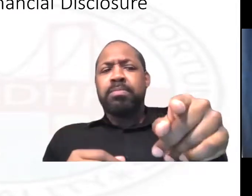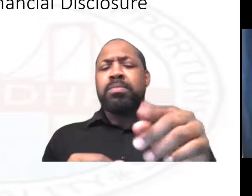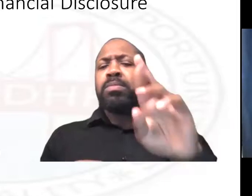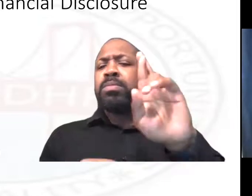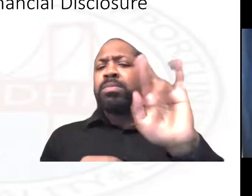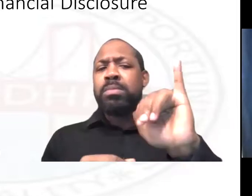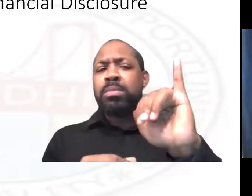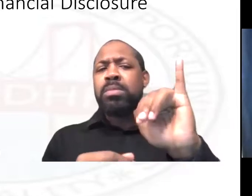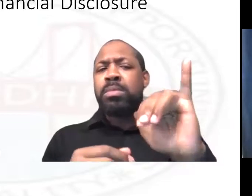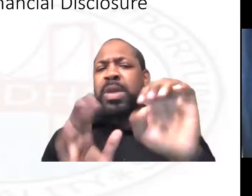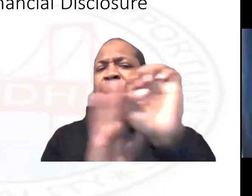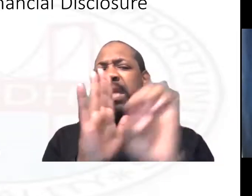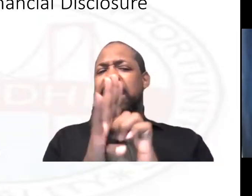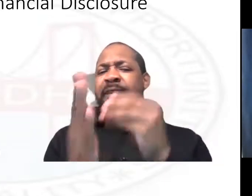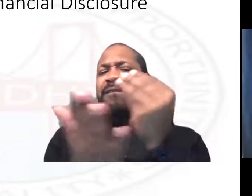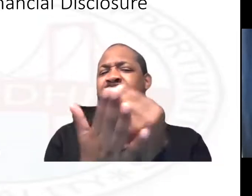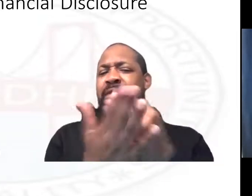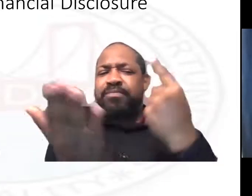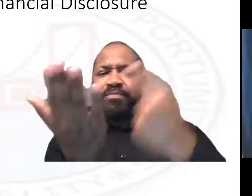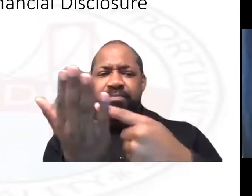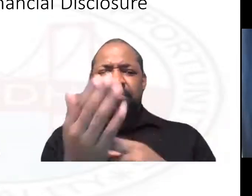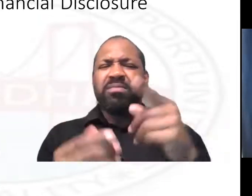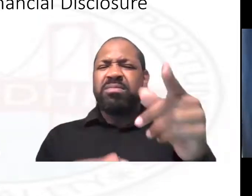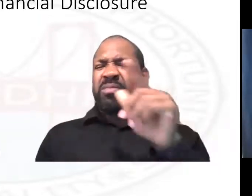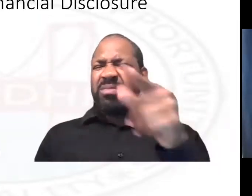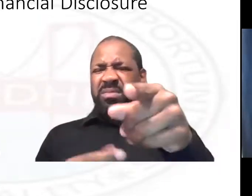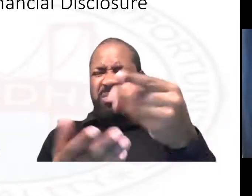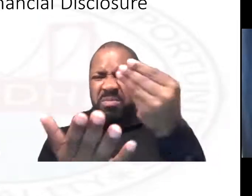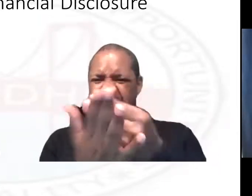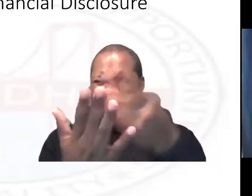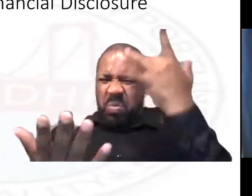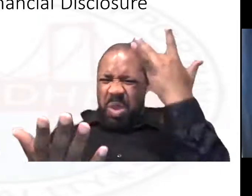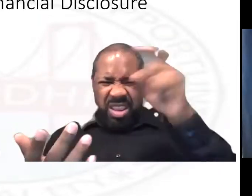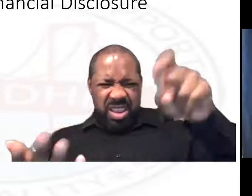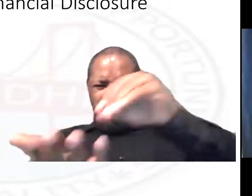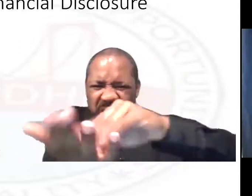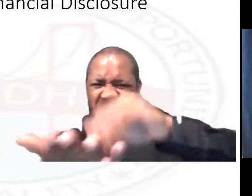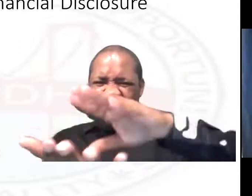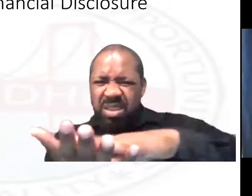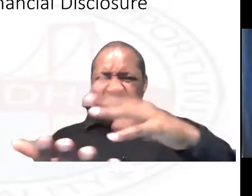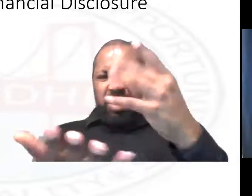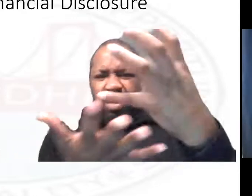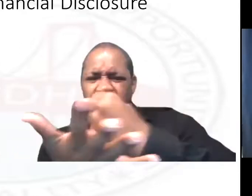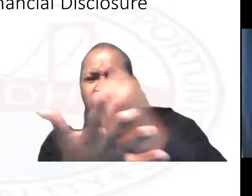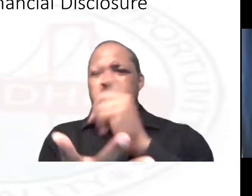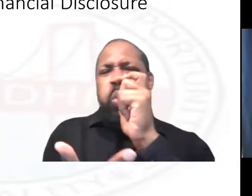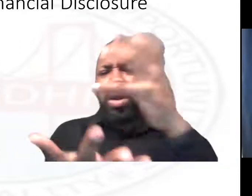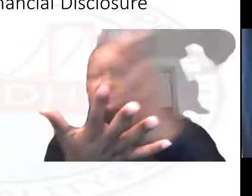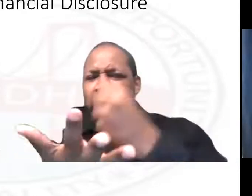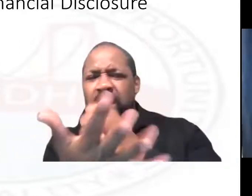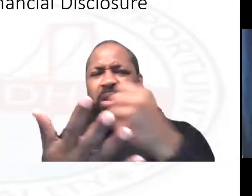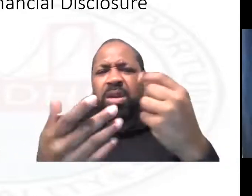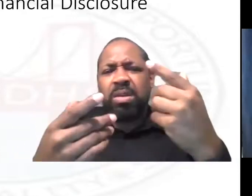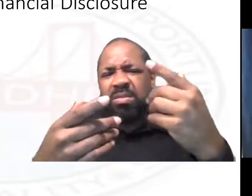So the last one here is about the Rhode Island ethics and financial disclosure. So you